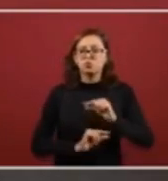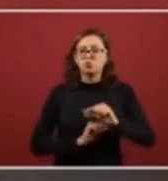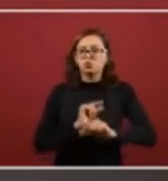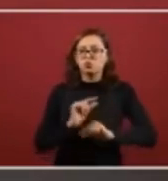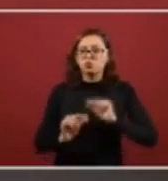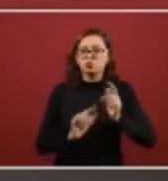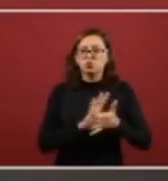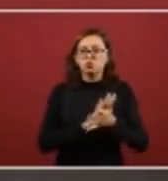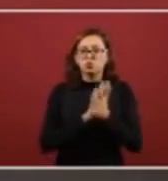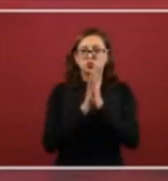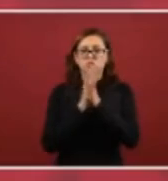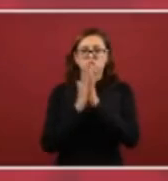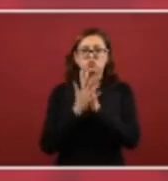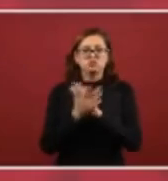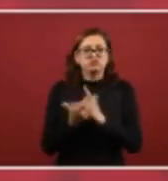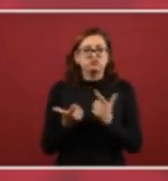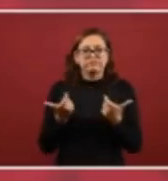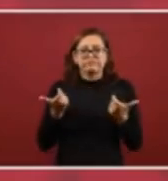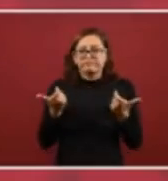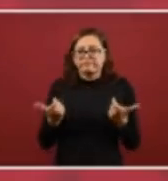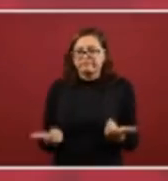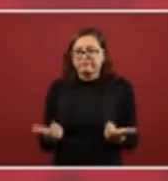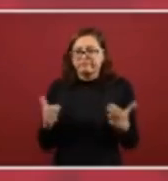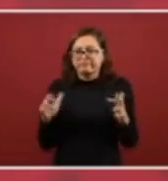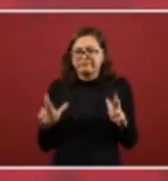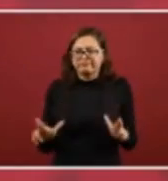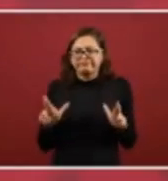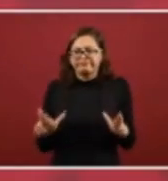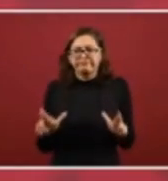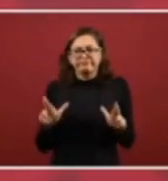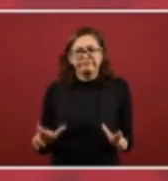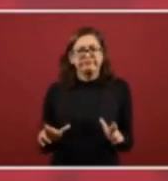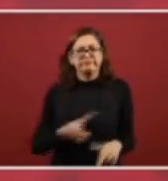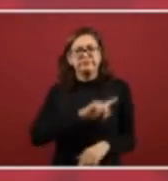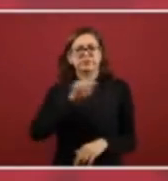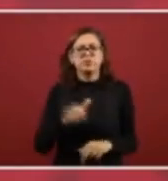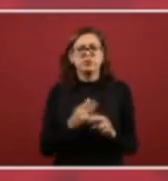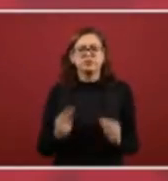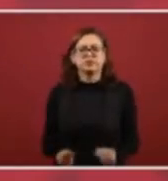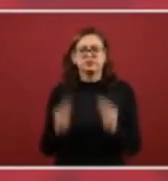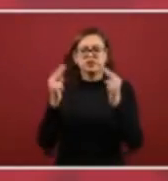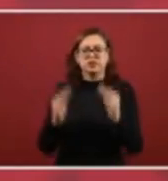or he was converted into a millionaire, and he wound up a banker.